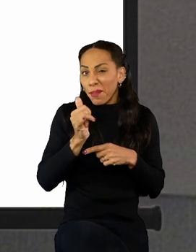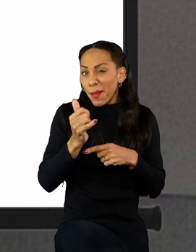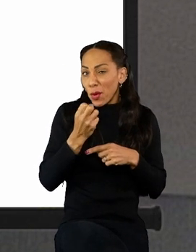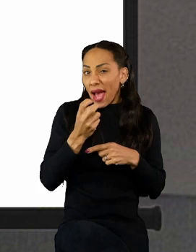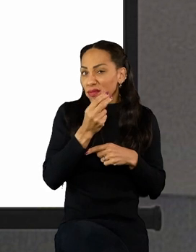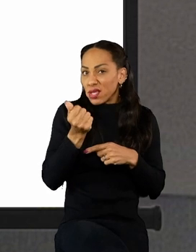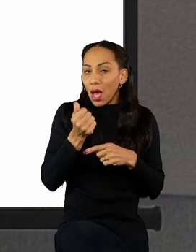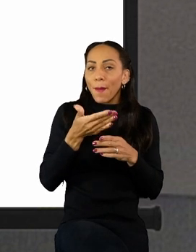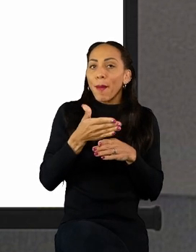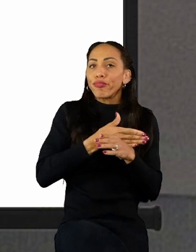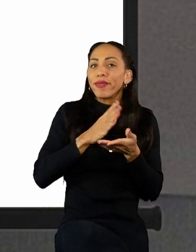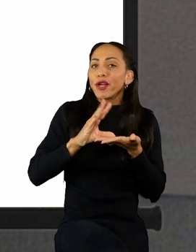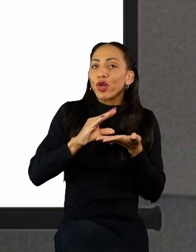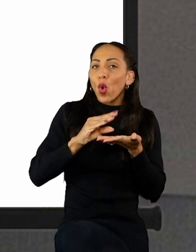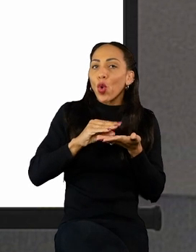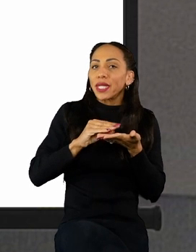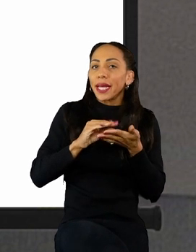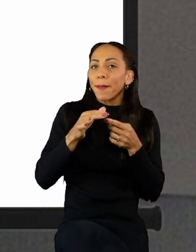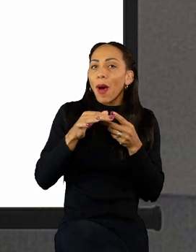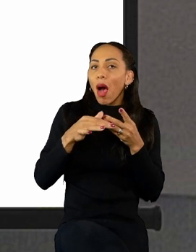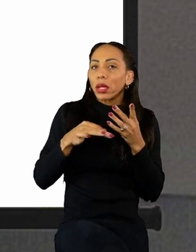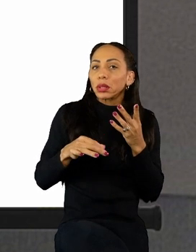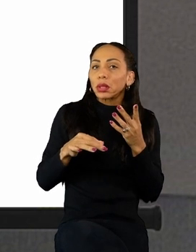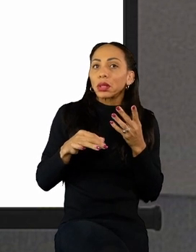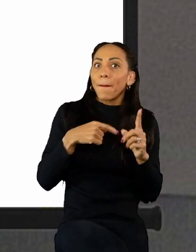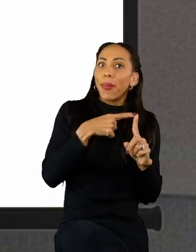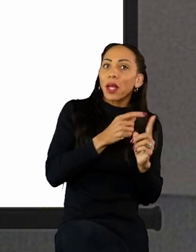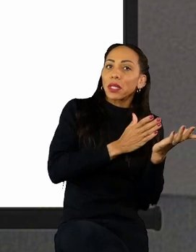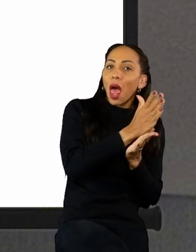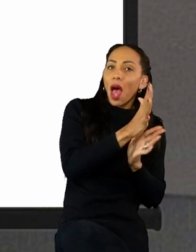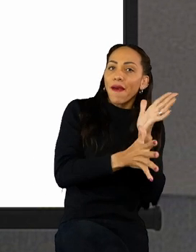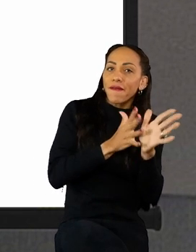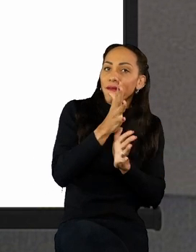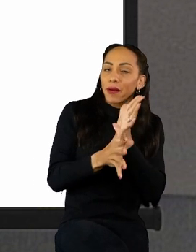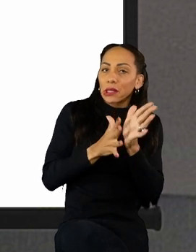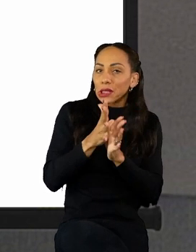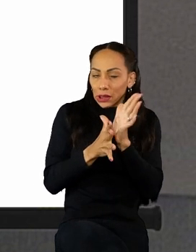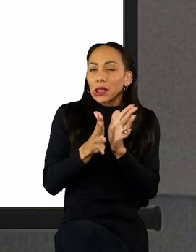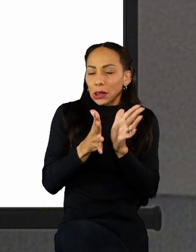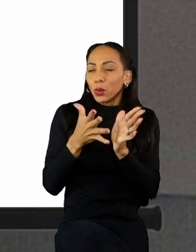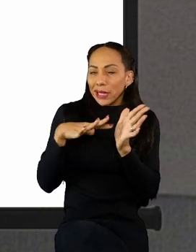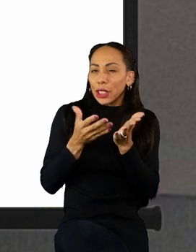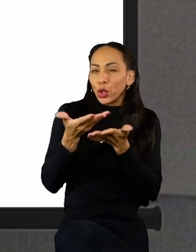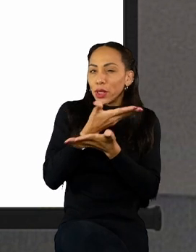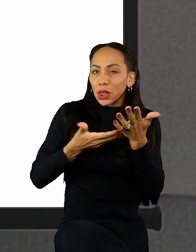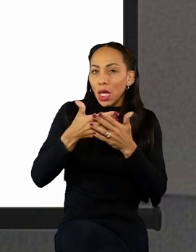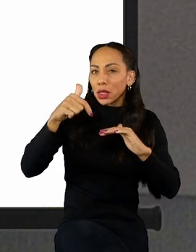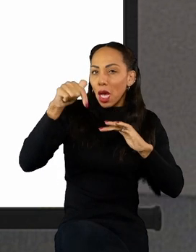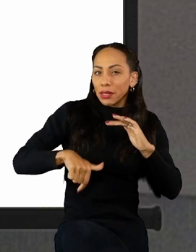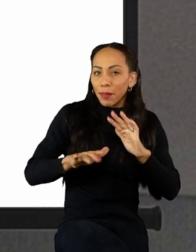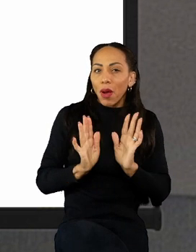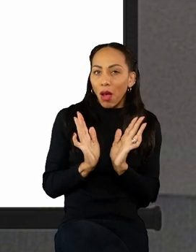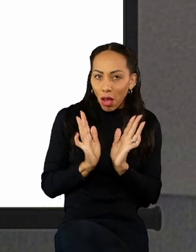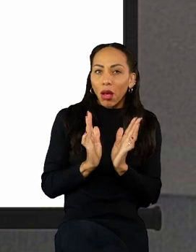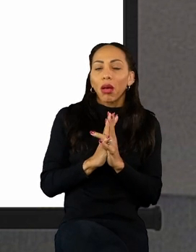whether there are maybe some pre-recorded elements as well as some live elements. But yeah, it'd be really useful to